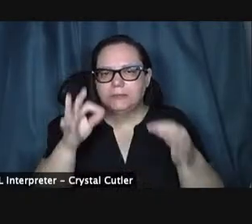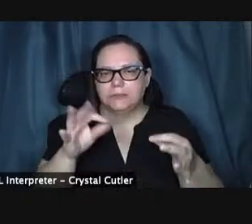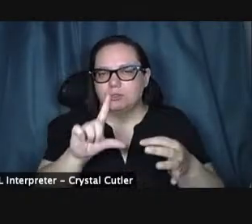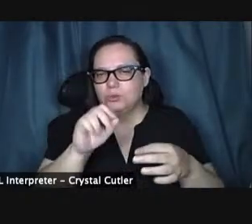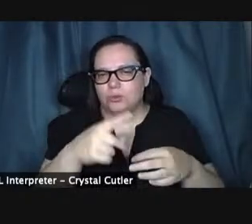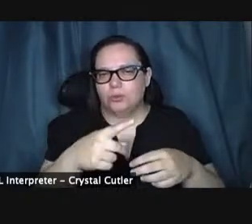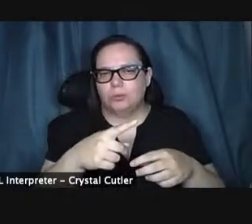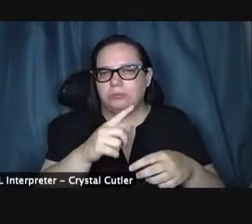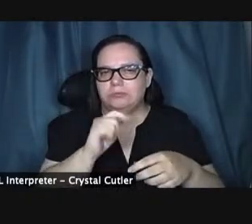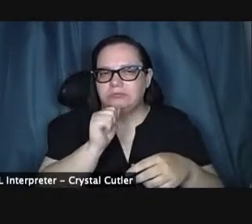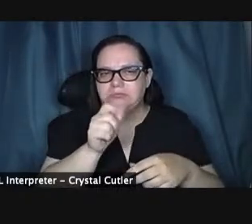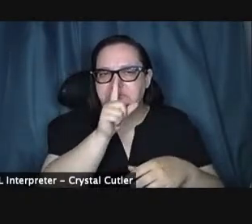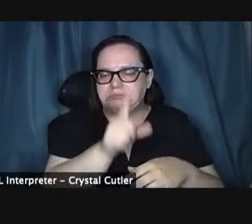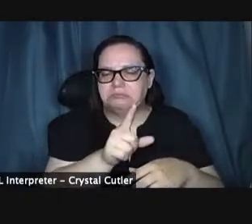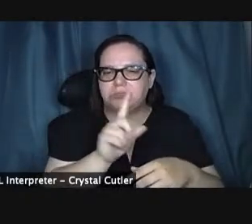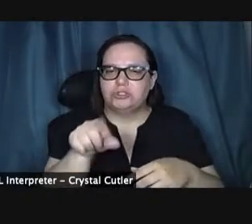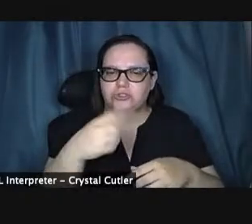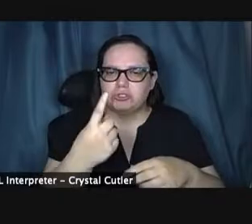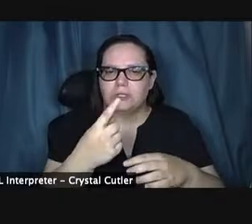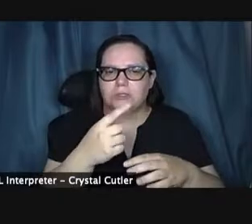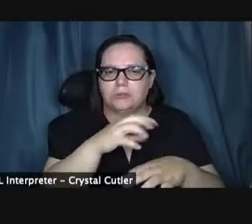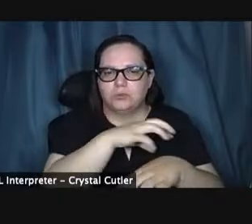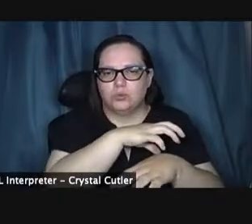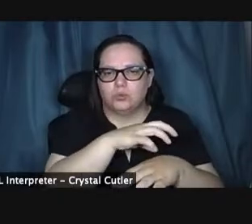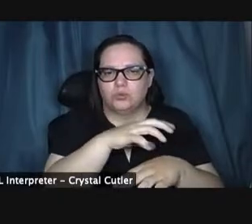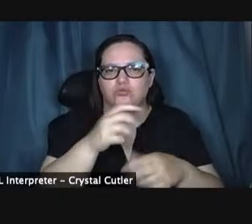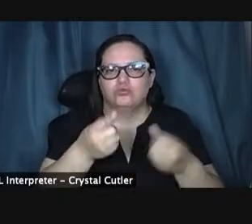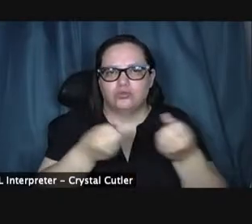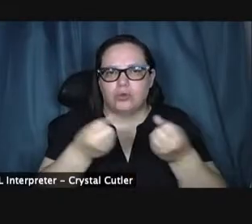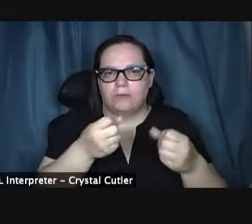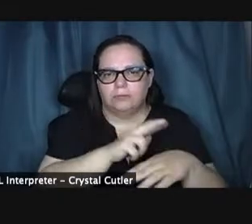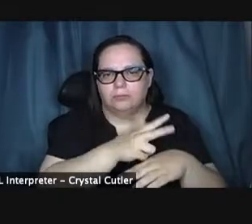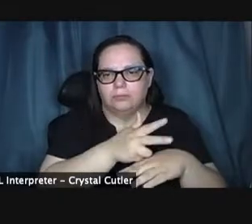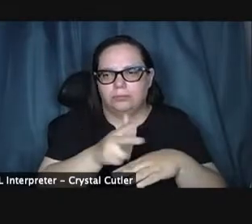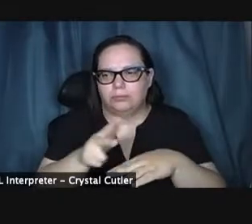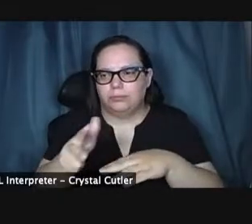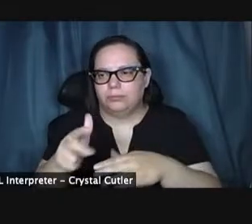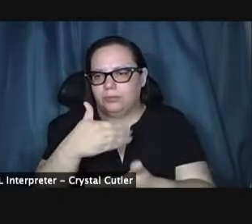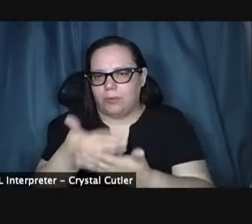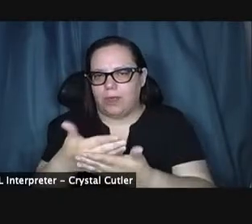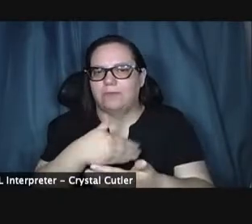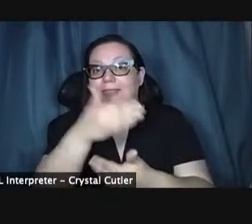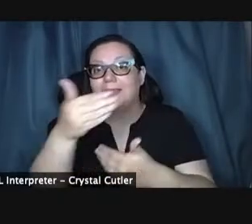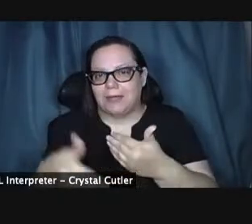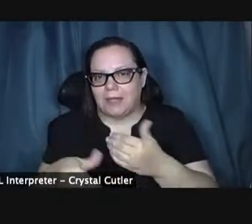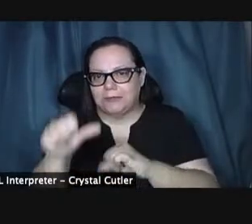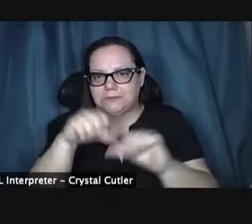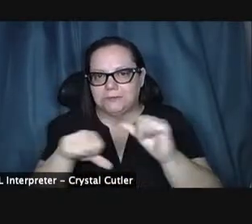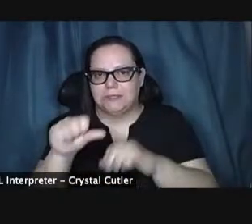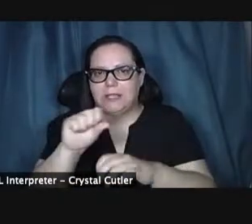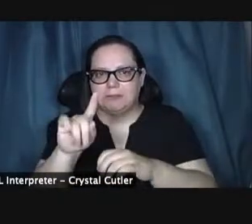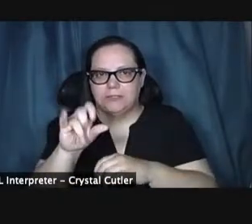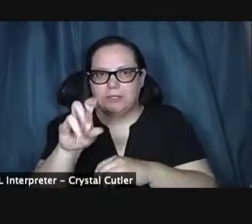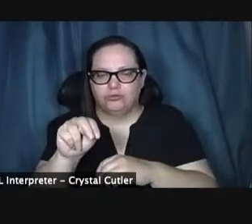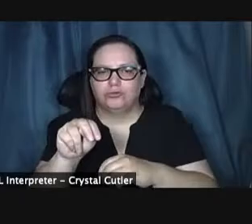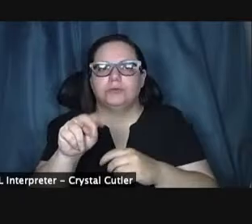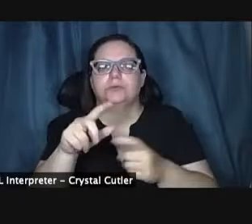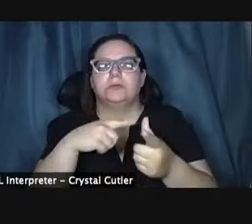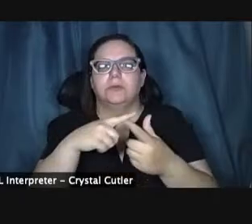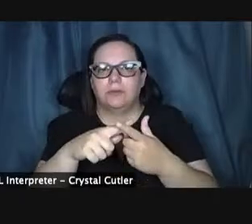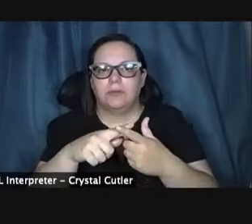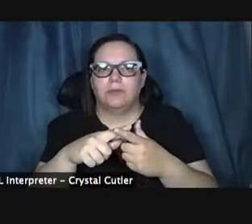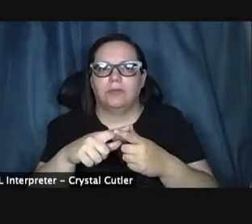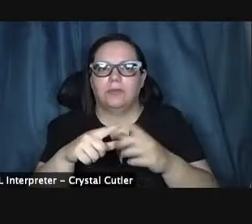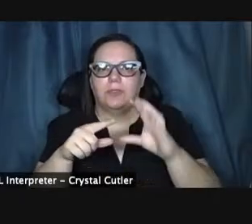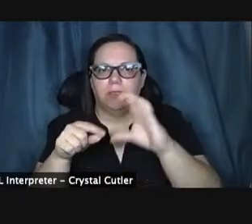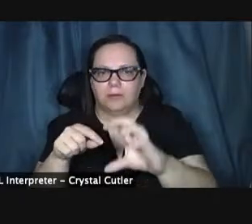rover operators getting the rover to the science station. At the science station, which is represented here, we have a plan, a traverse plan within it, and various